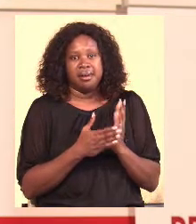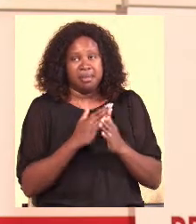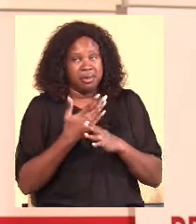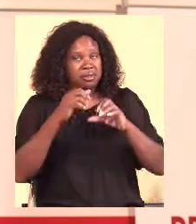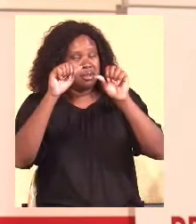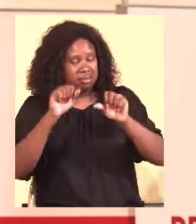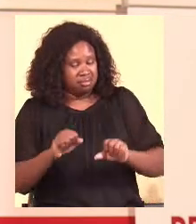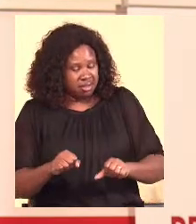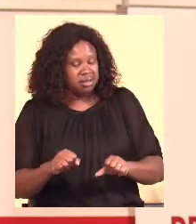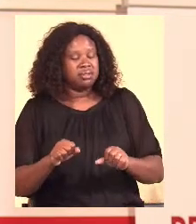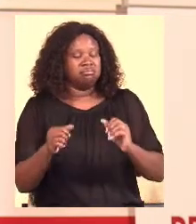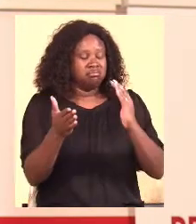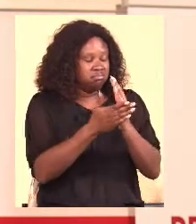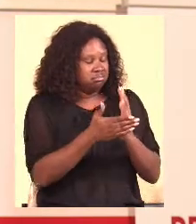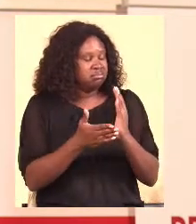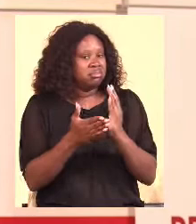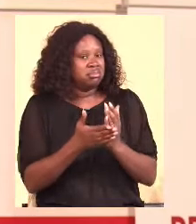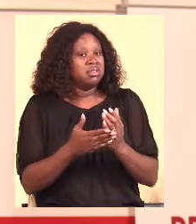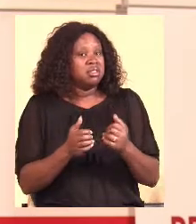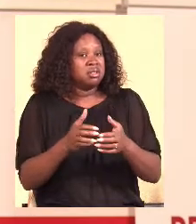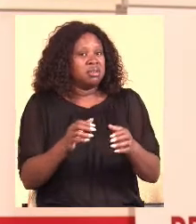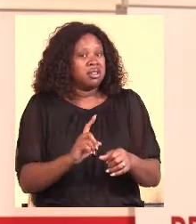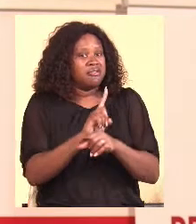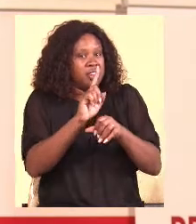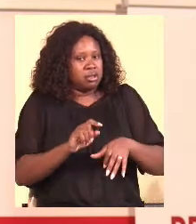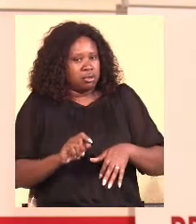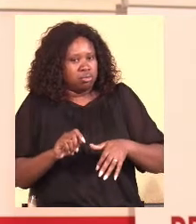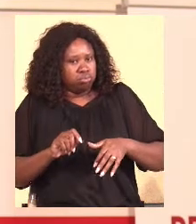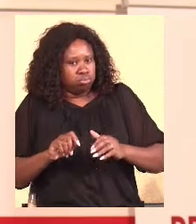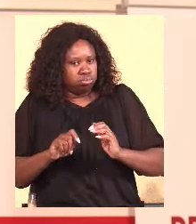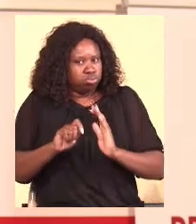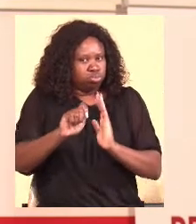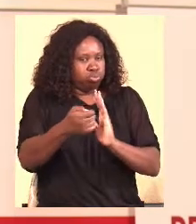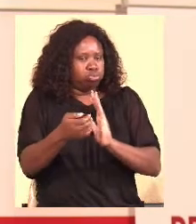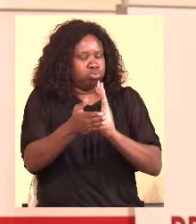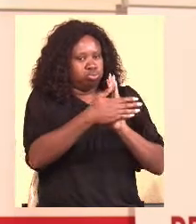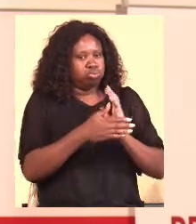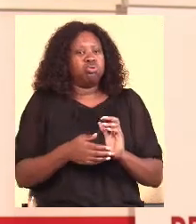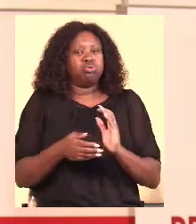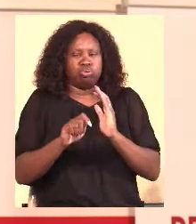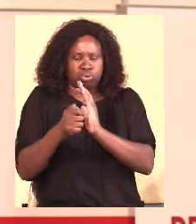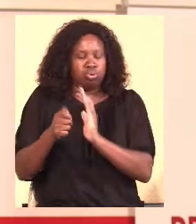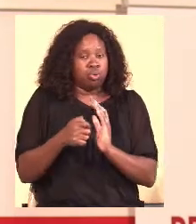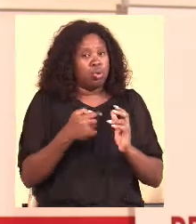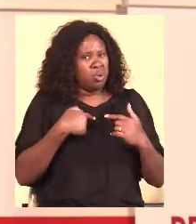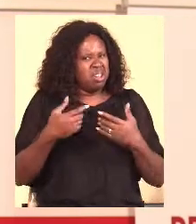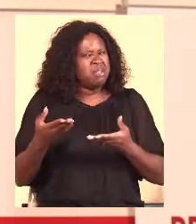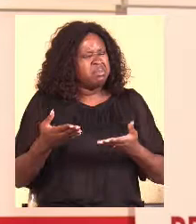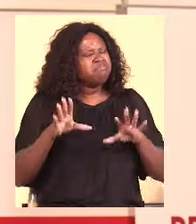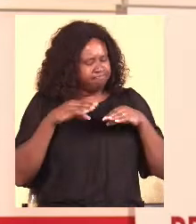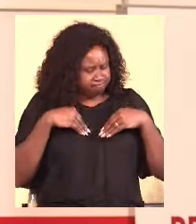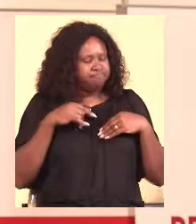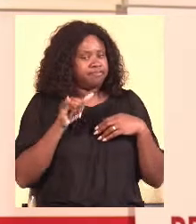or necessitated by the first lockdown, we welcomed the move, but as a ministry